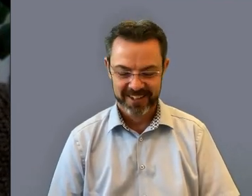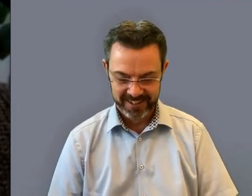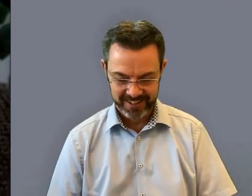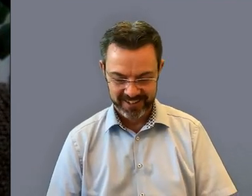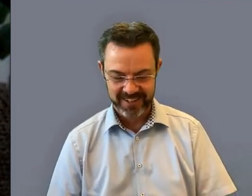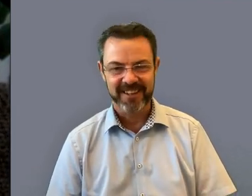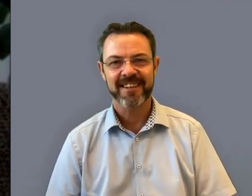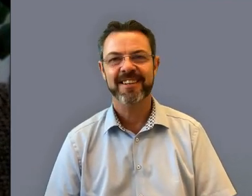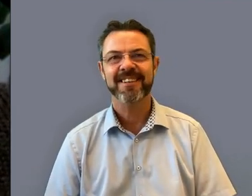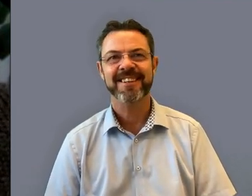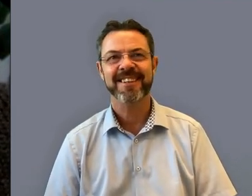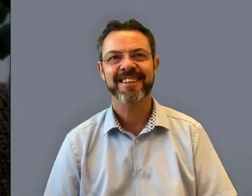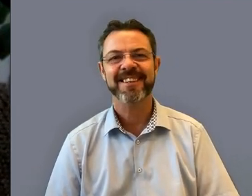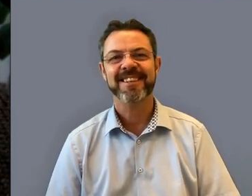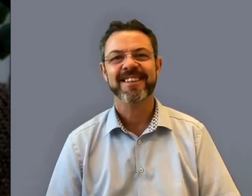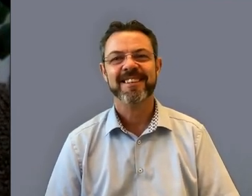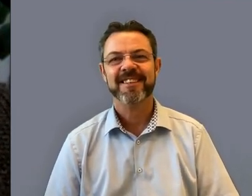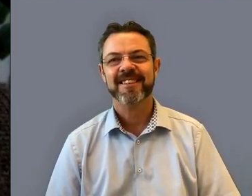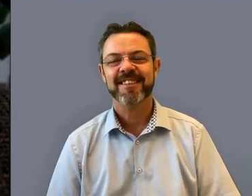if you ask me where I'm going to sit next year,